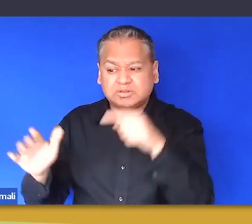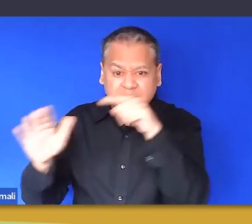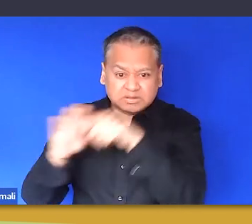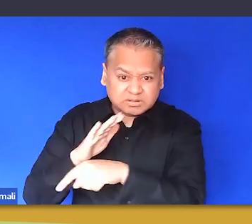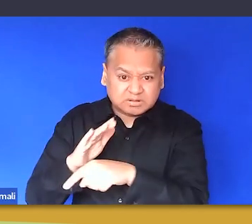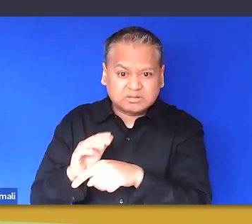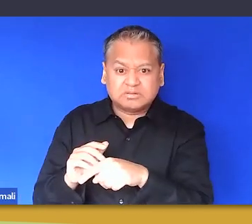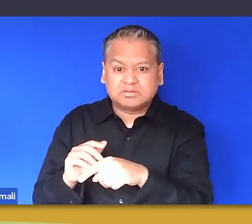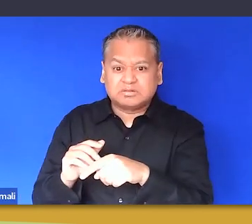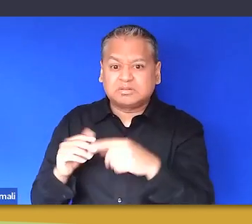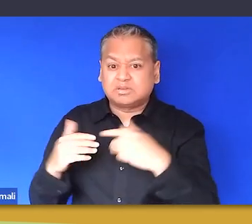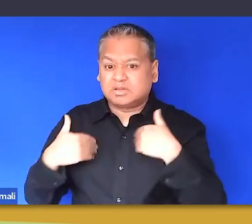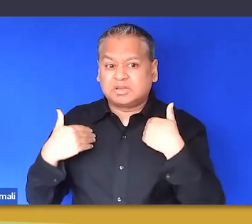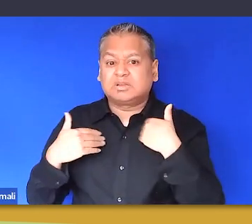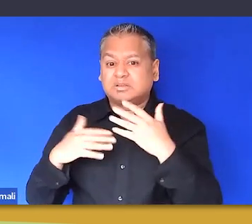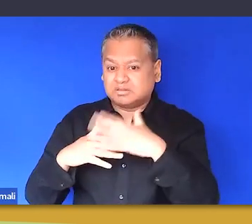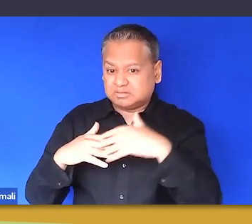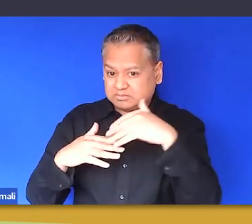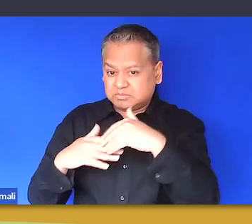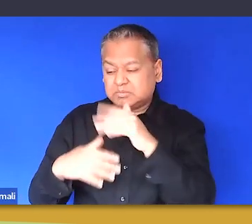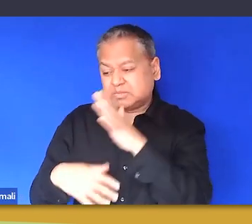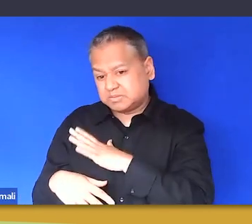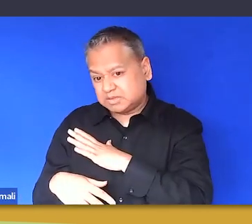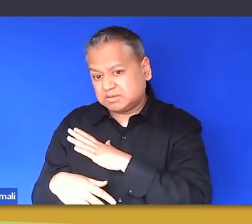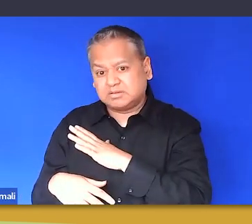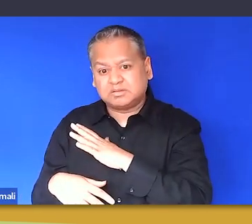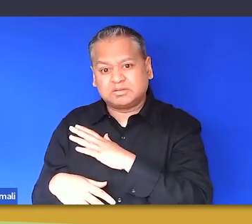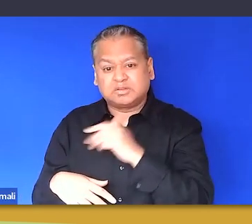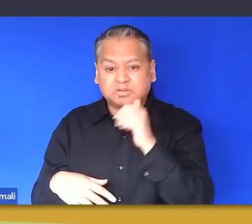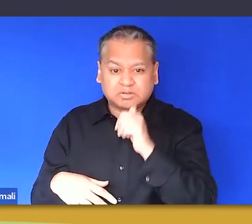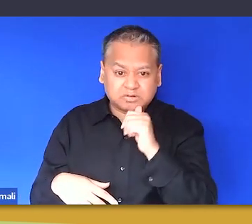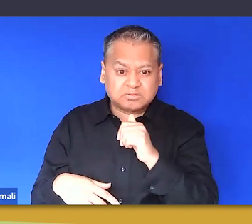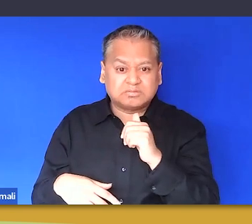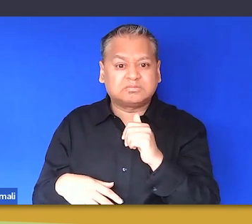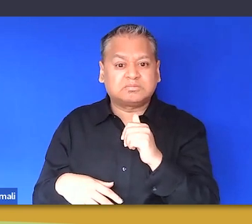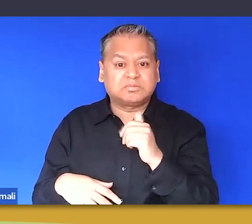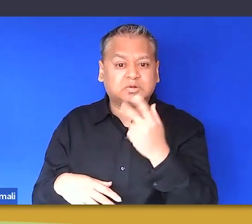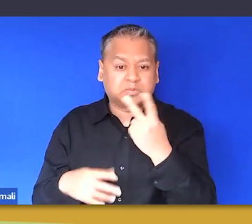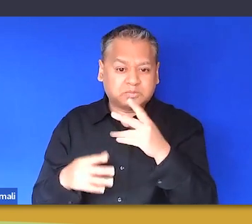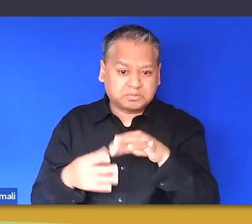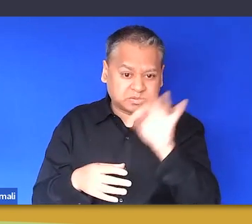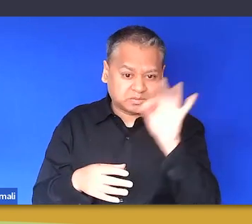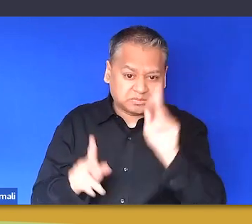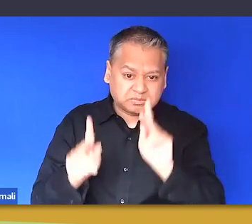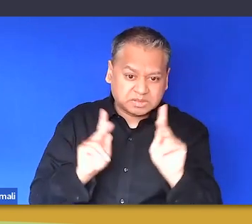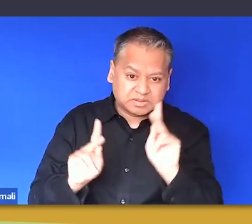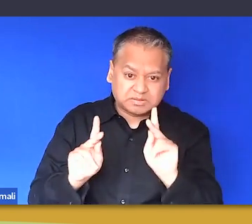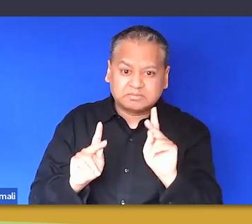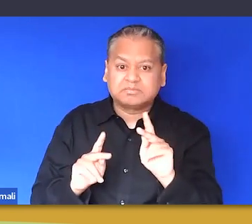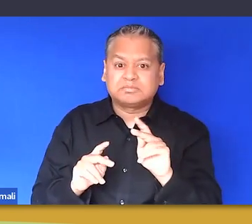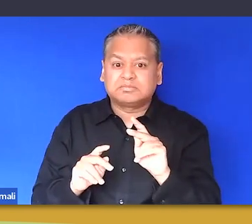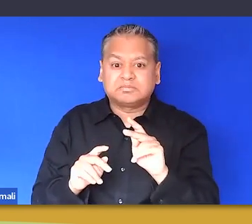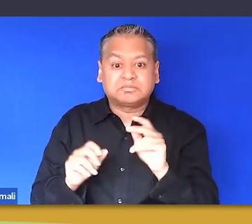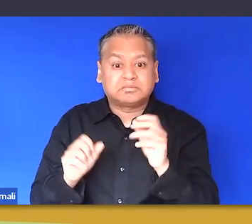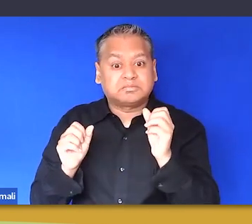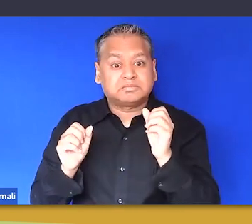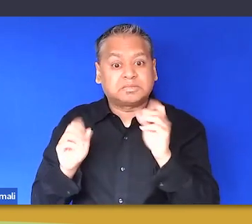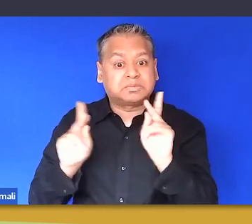been poisoned with desensitization. We turn the channel, we cross the street, and we think of something else when we hear of the hate